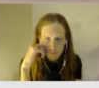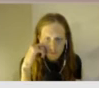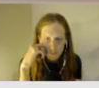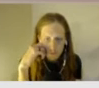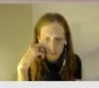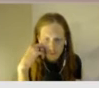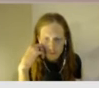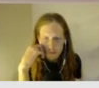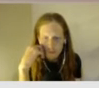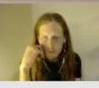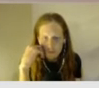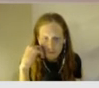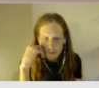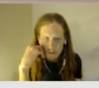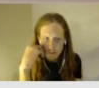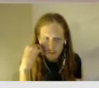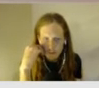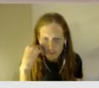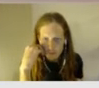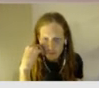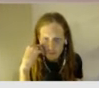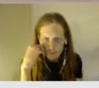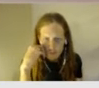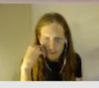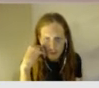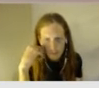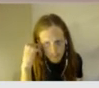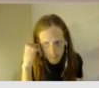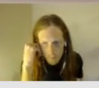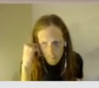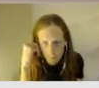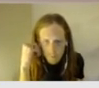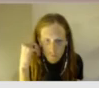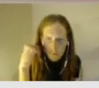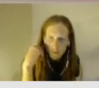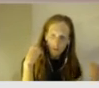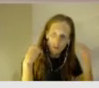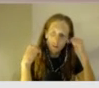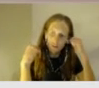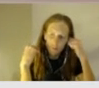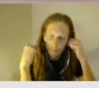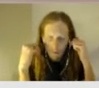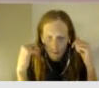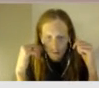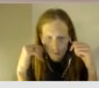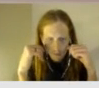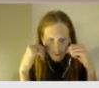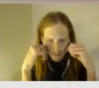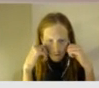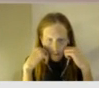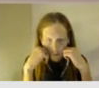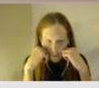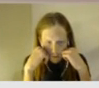notice somebody, you know, I kind of evaluate the scene that they're in to make sure there's a story there. And in